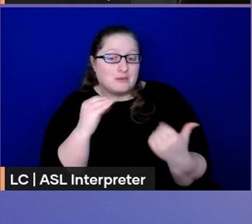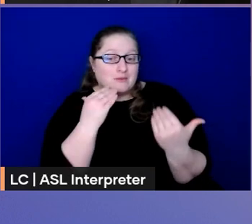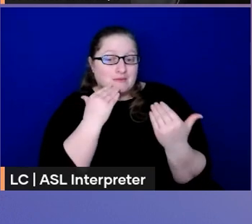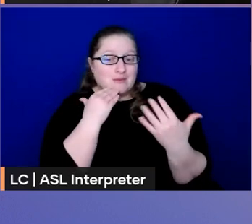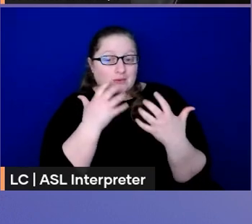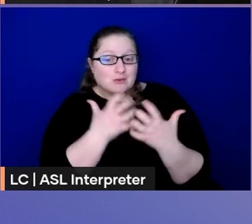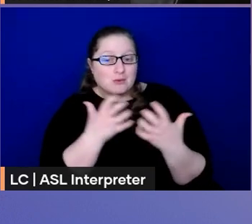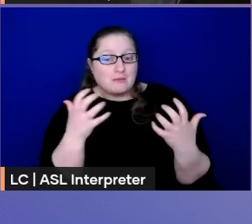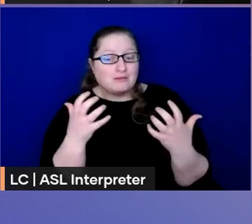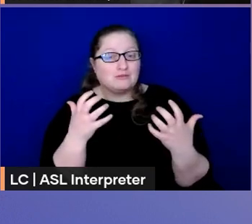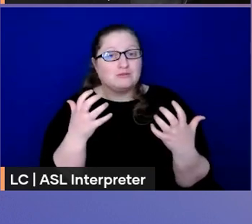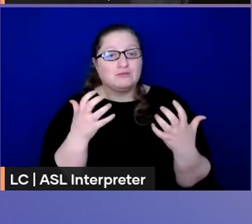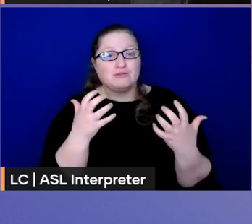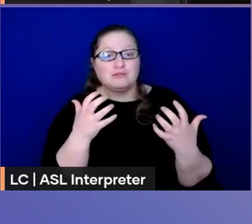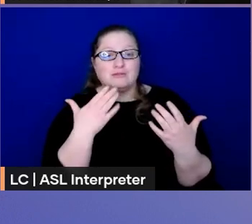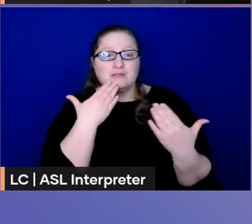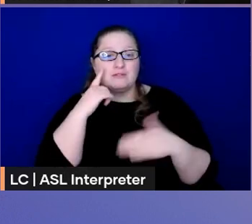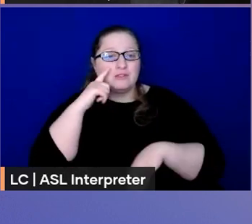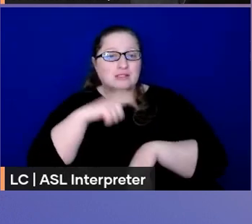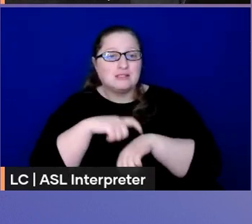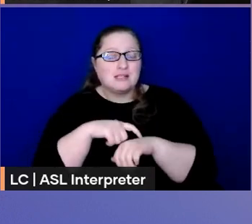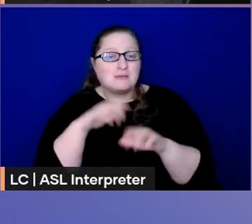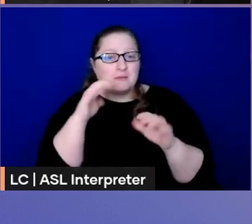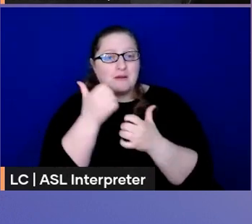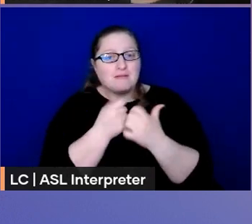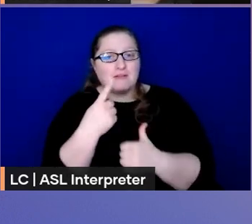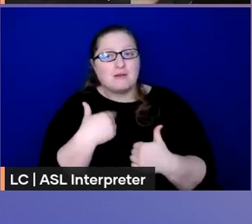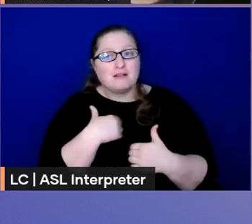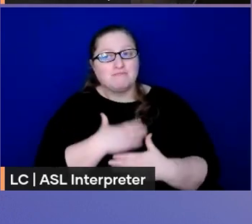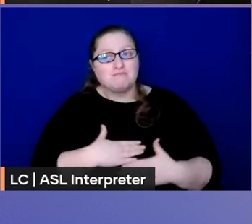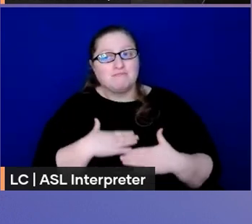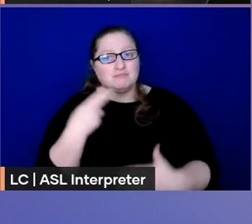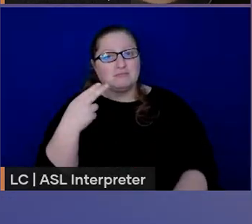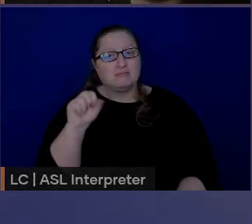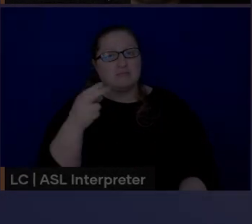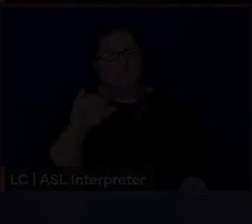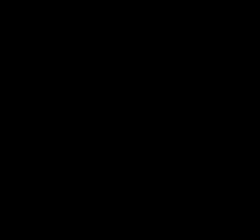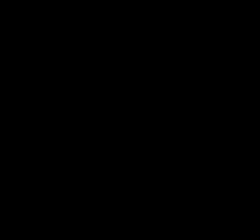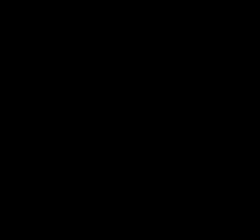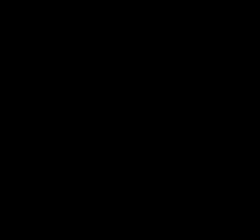your time today. I hope everyone has a great Hashi's talk, and it was great being here. Thank you, and goodbye.